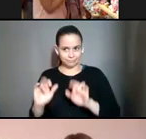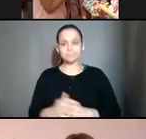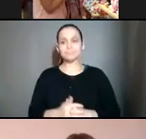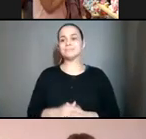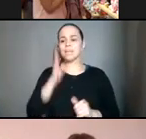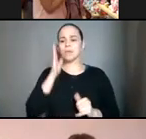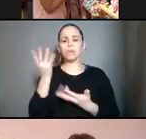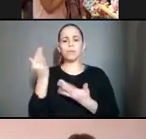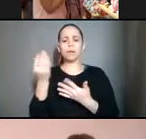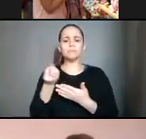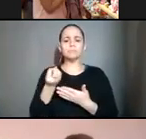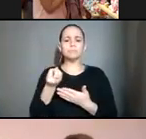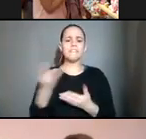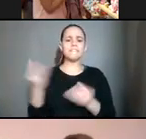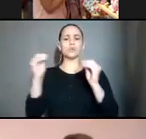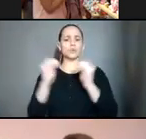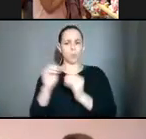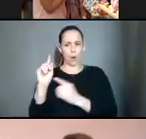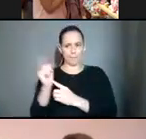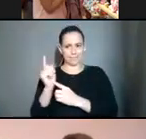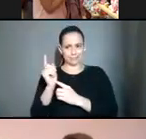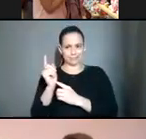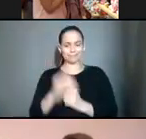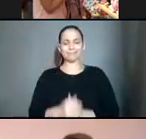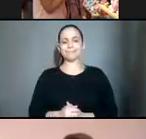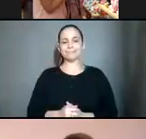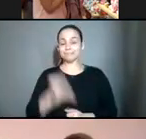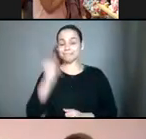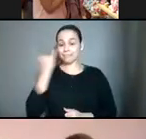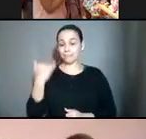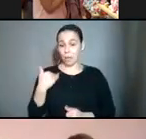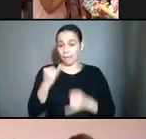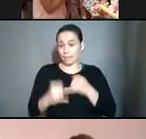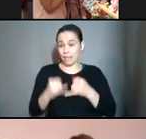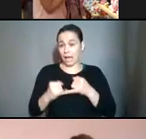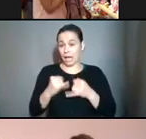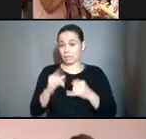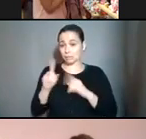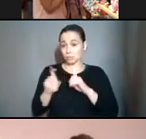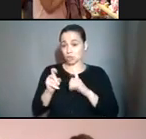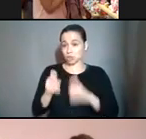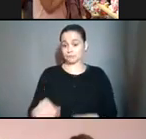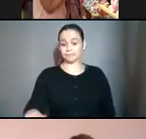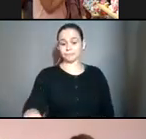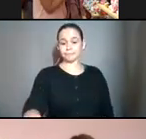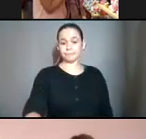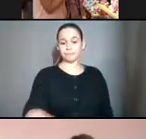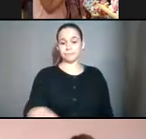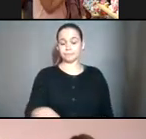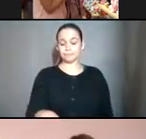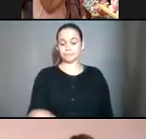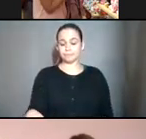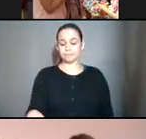just another couple of minutes if there are any last minute questions. As I